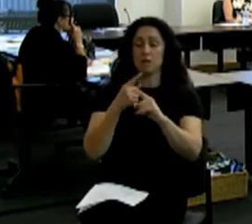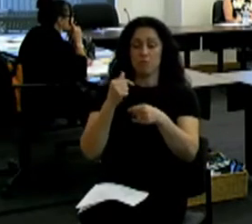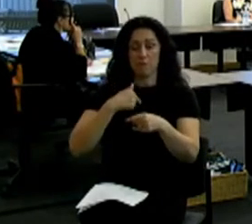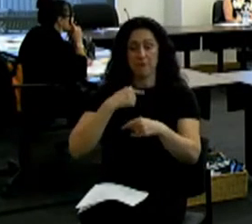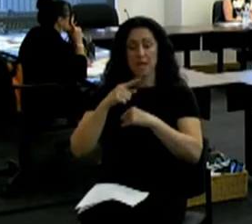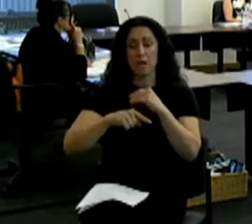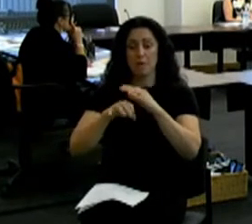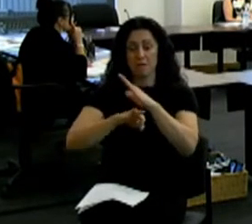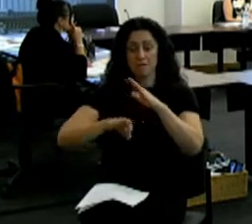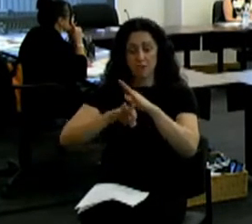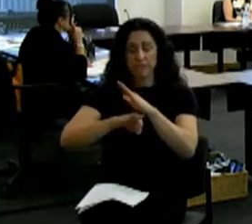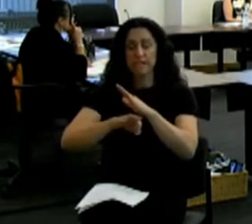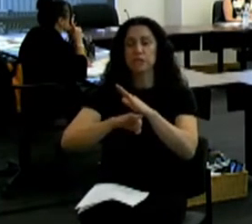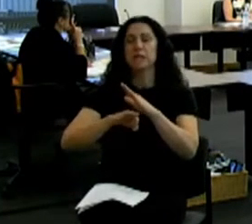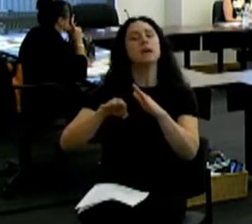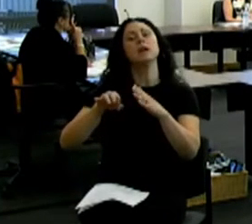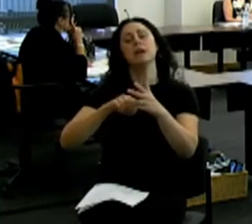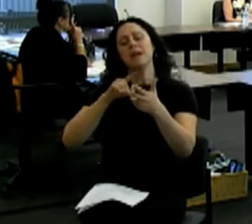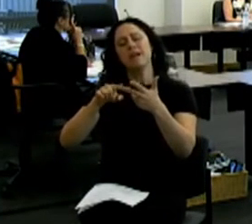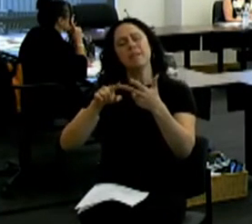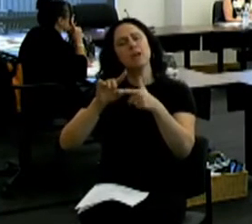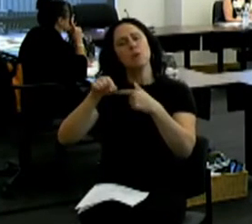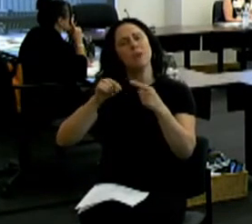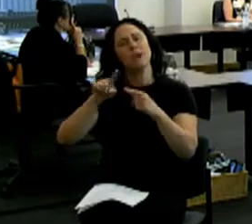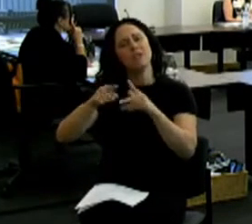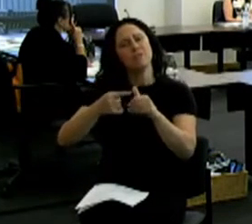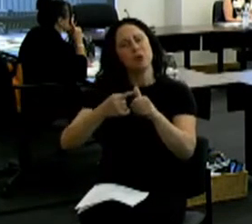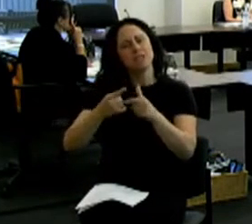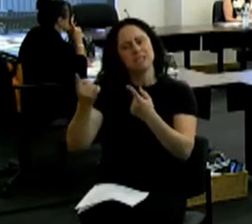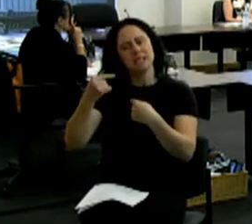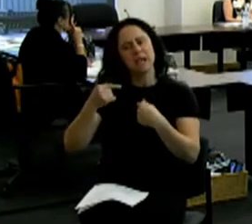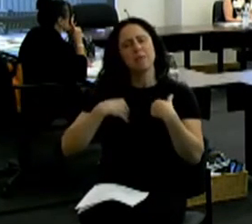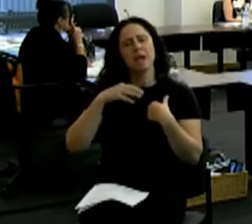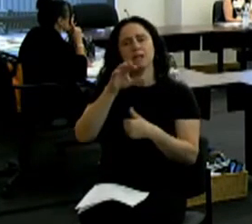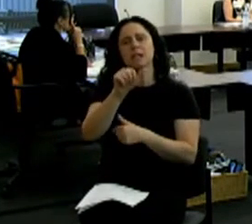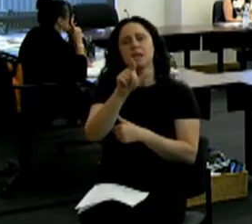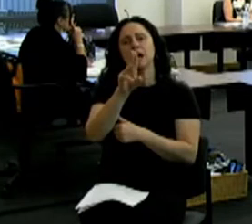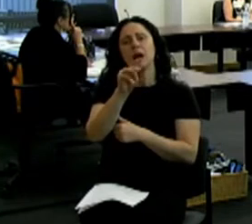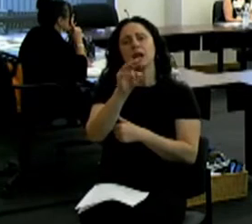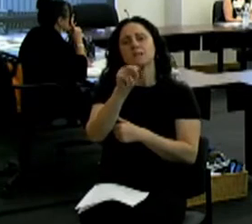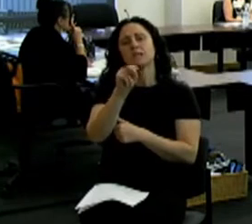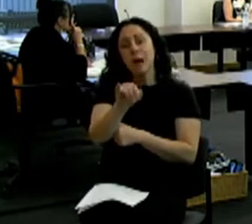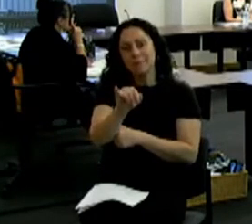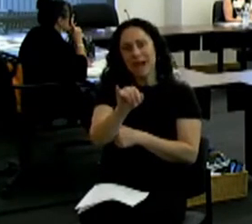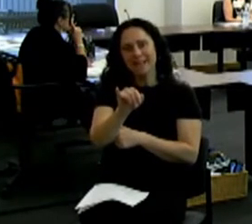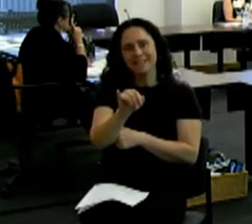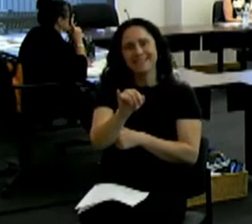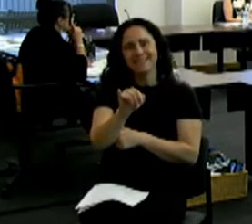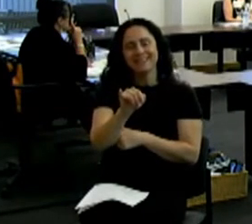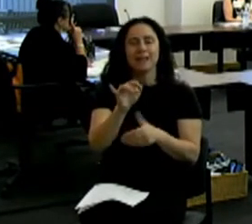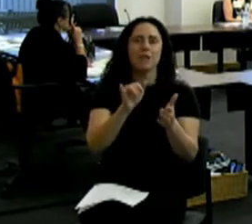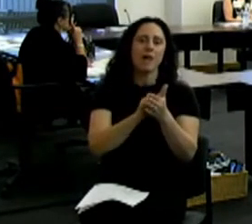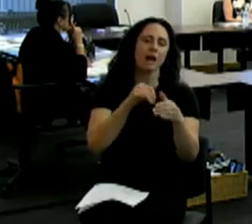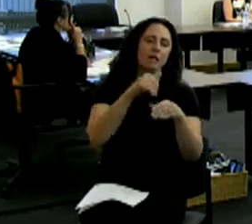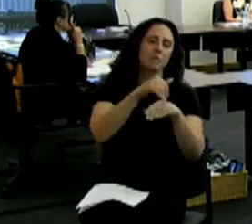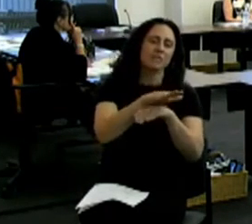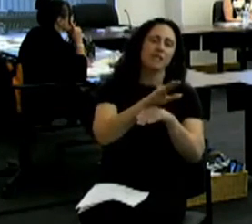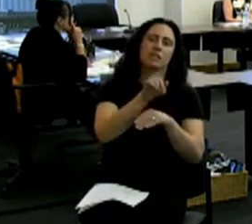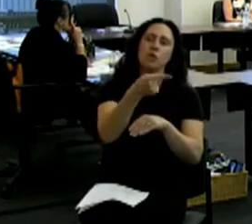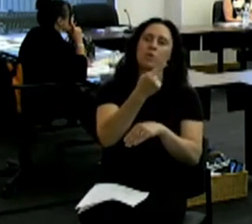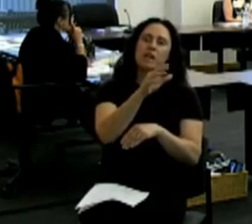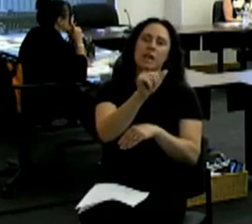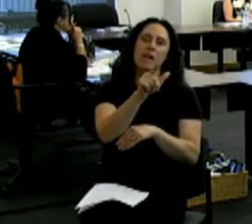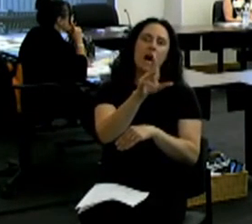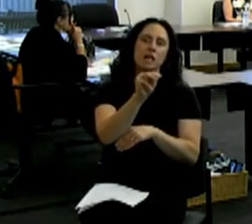as the foundation, and then, you know, when I first came, we had an alumni newsletter, and that went out just for alum.